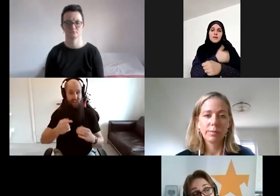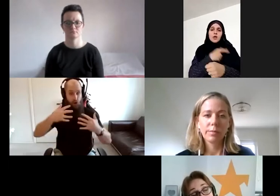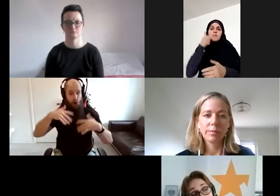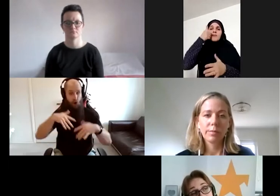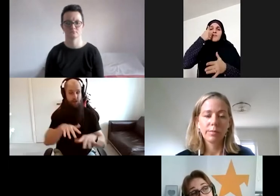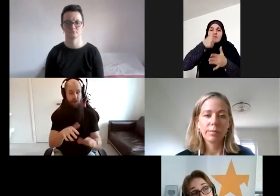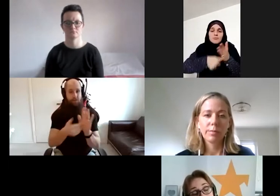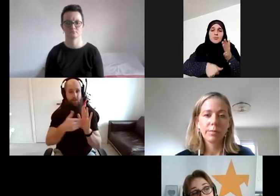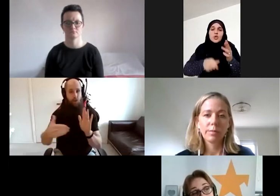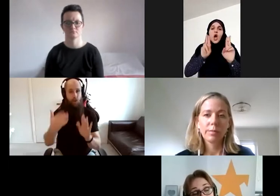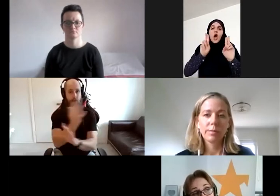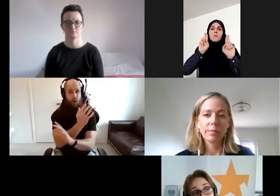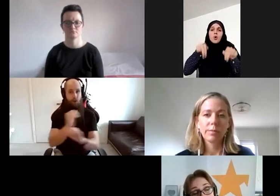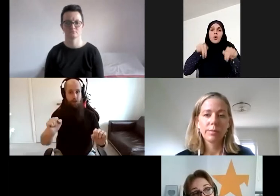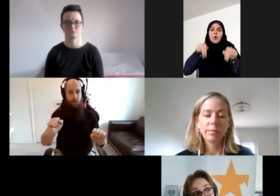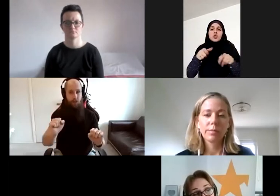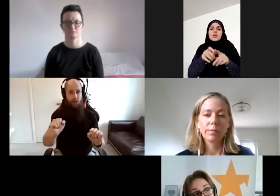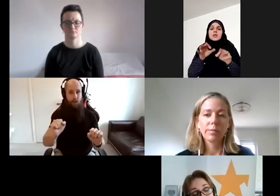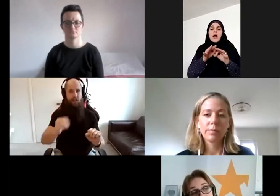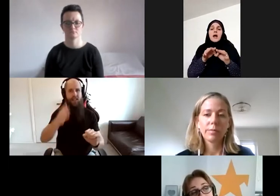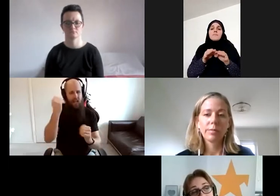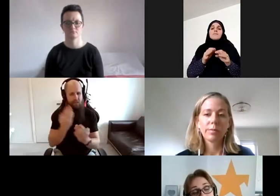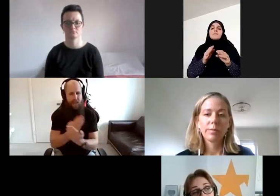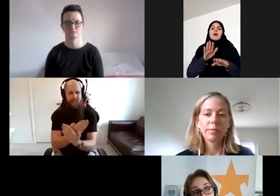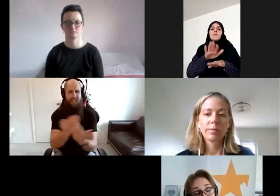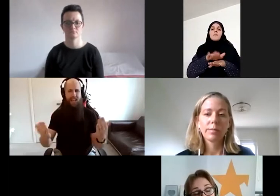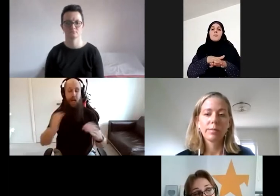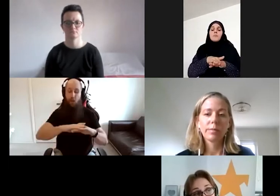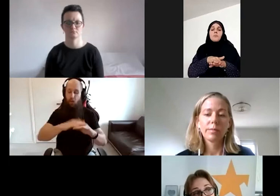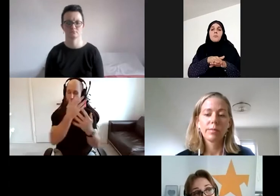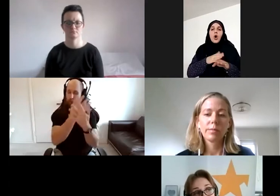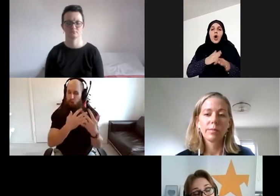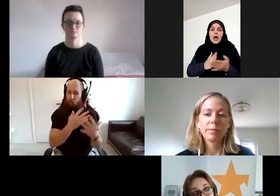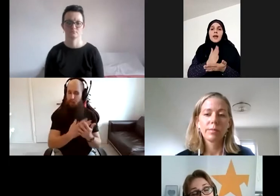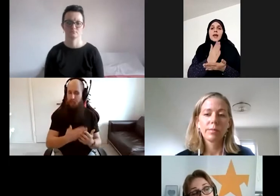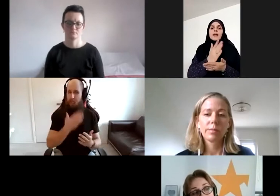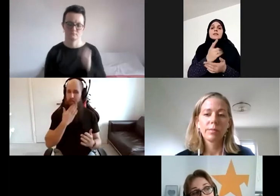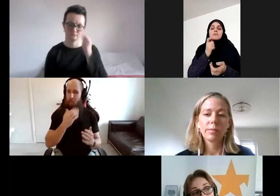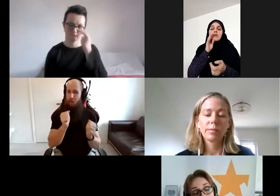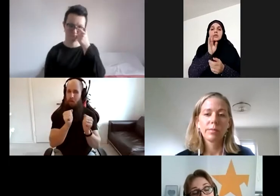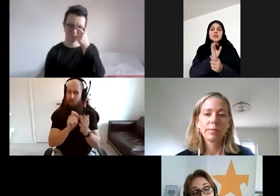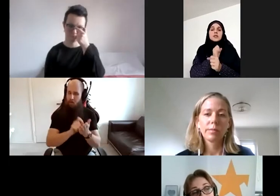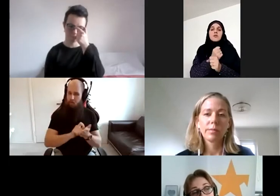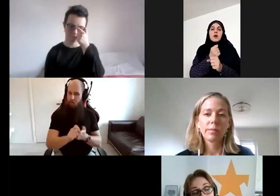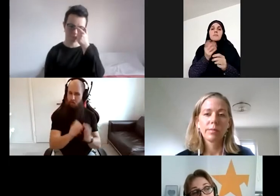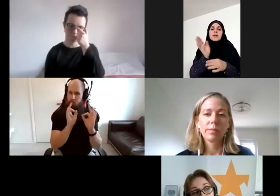present in very structured and well done report,